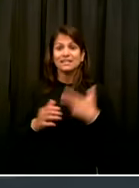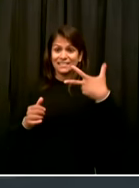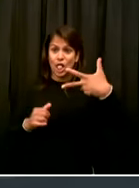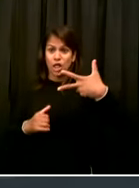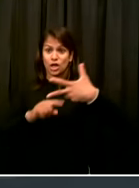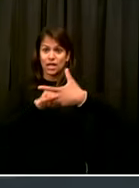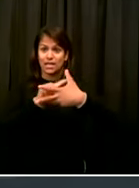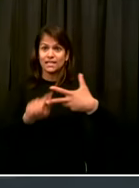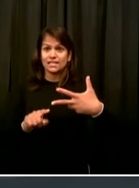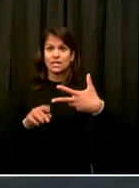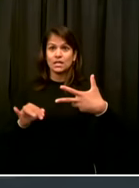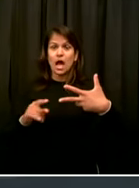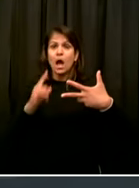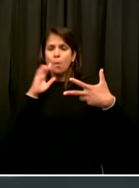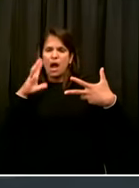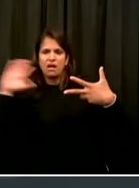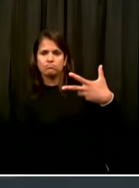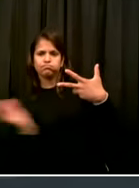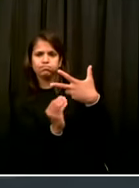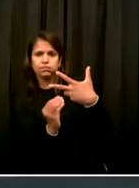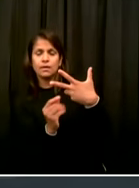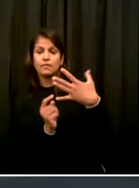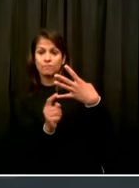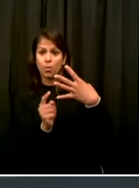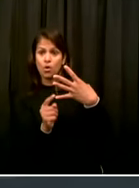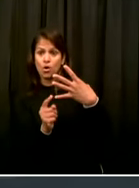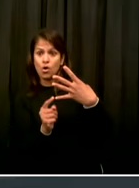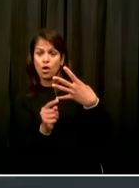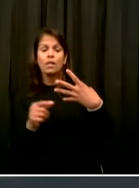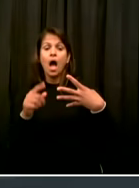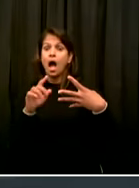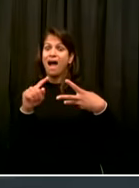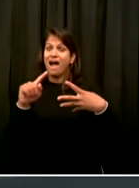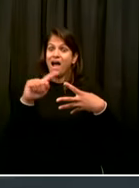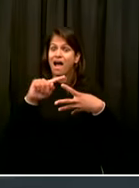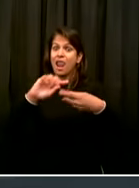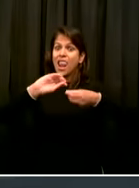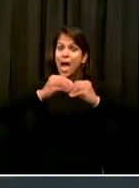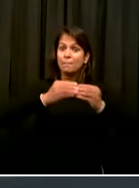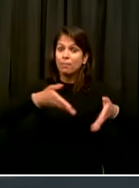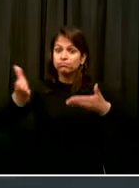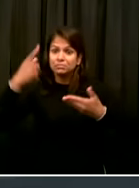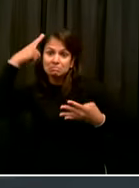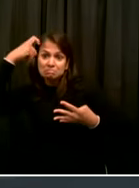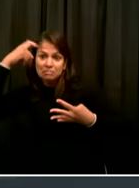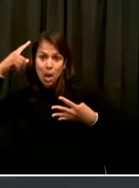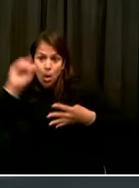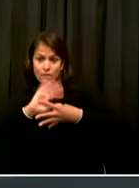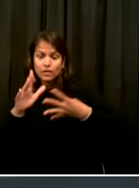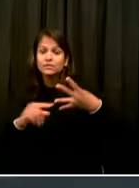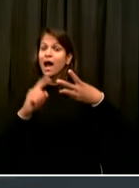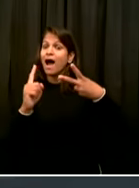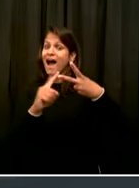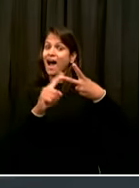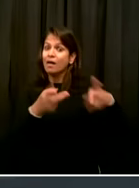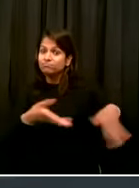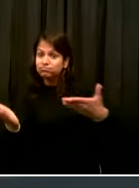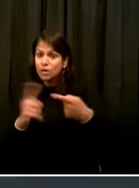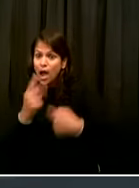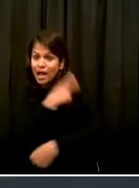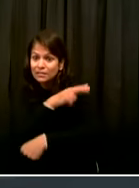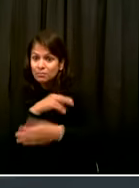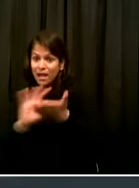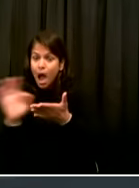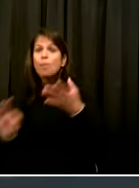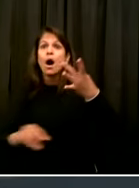use a 7-day average to smooth out day-to-day fluctuations in this new indicator. Along with the percent